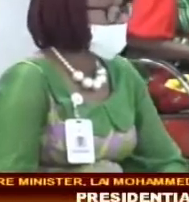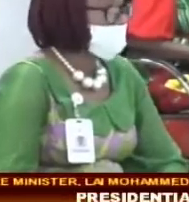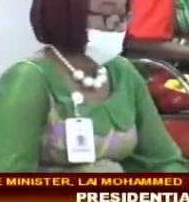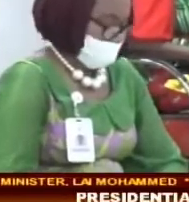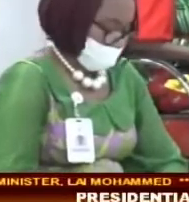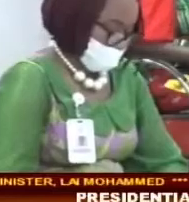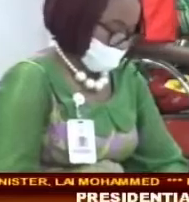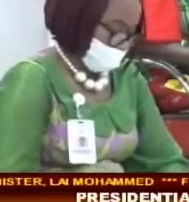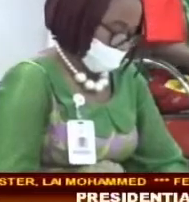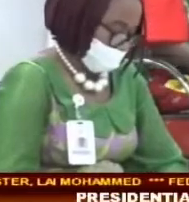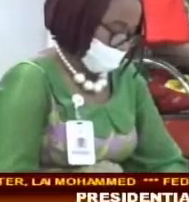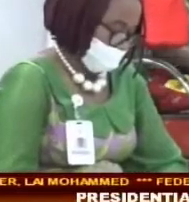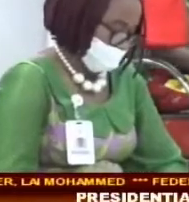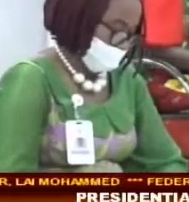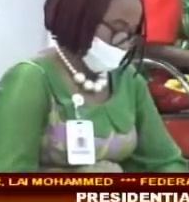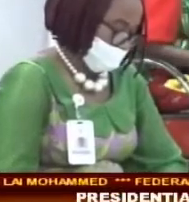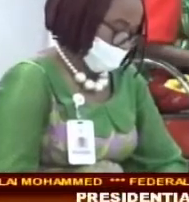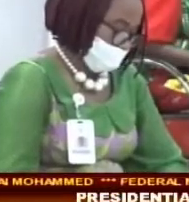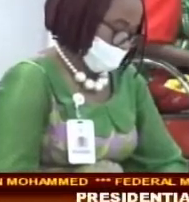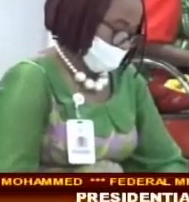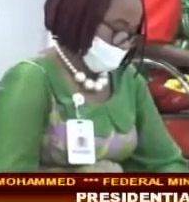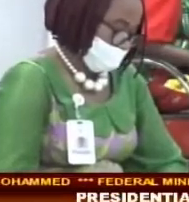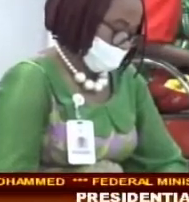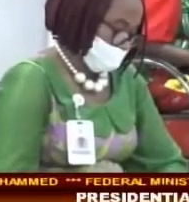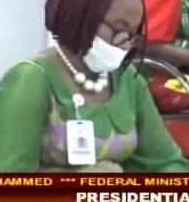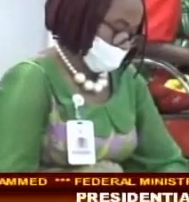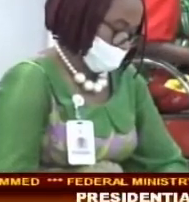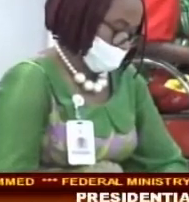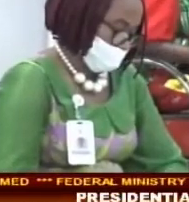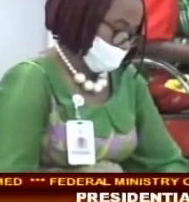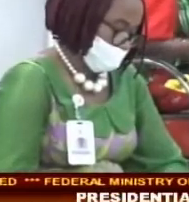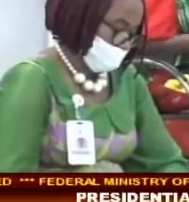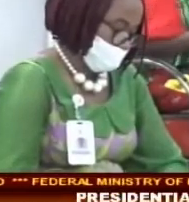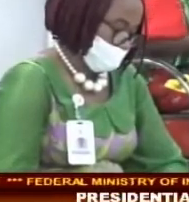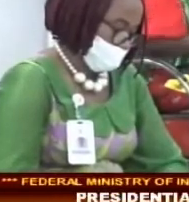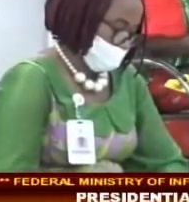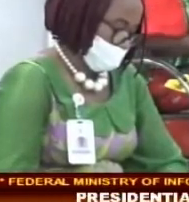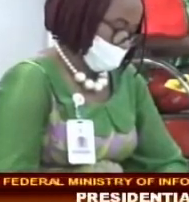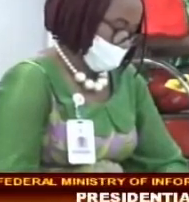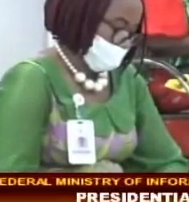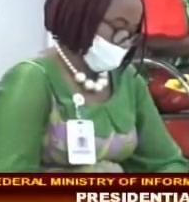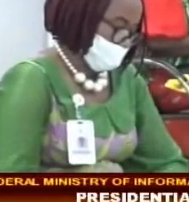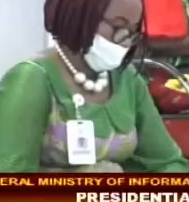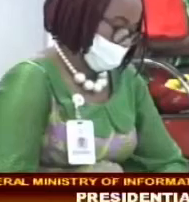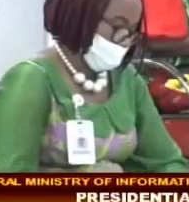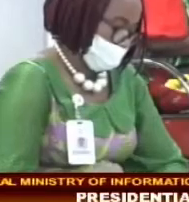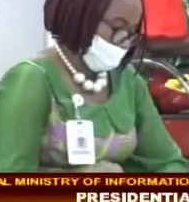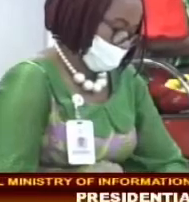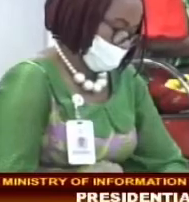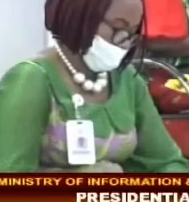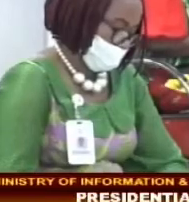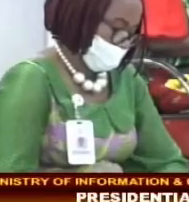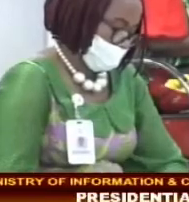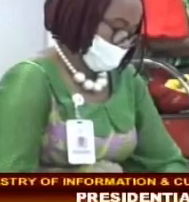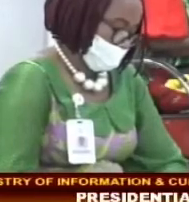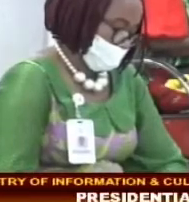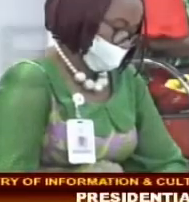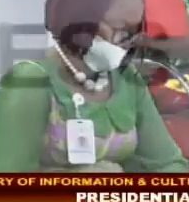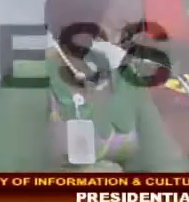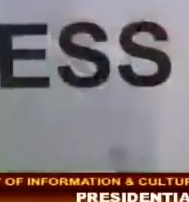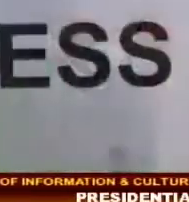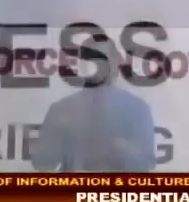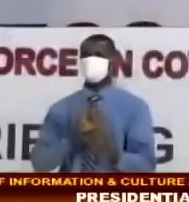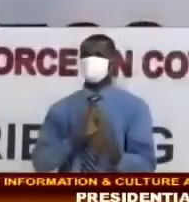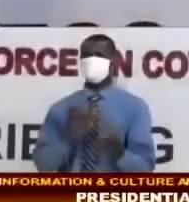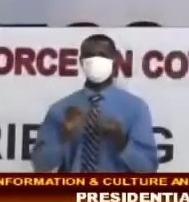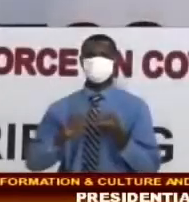The National Coordinator. Thank you. Before I answer some of the questions I have, I would like to appeal